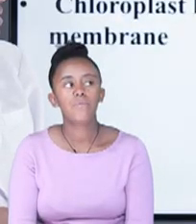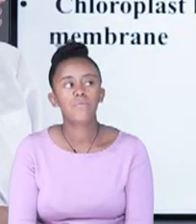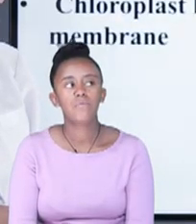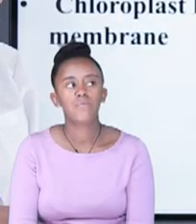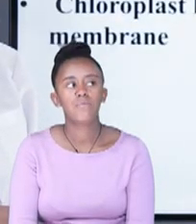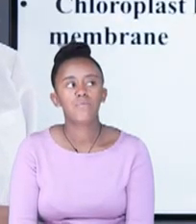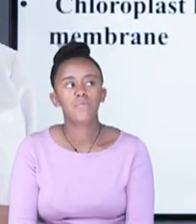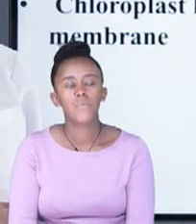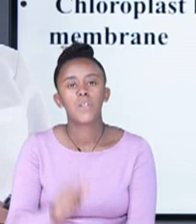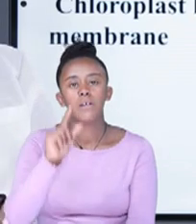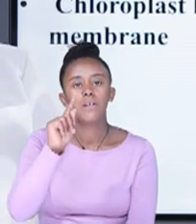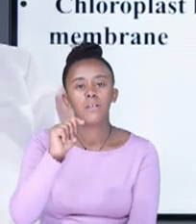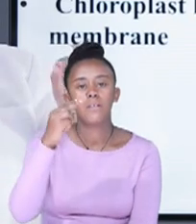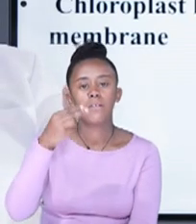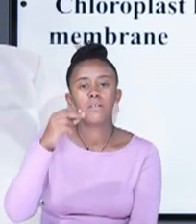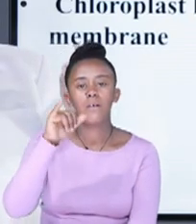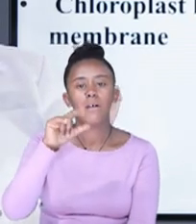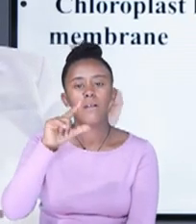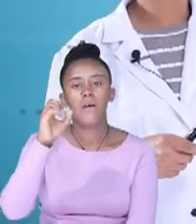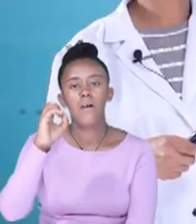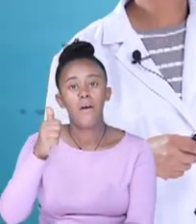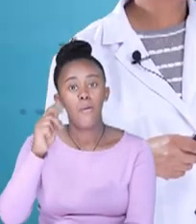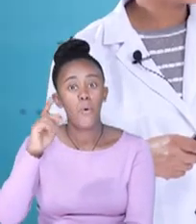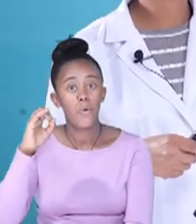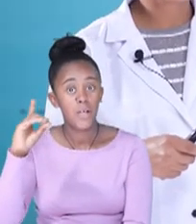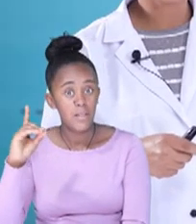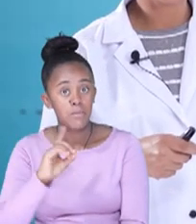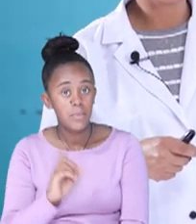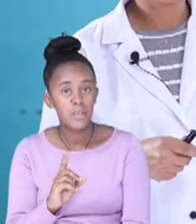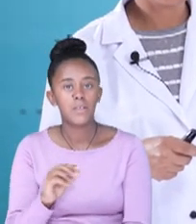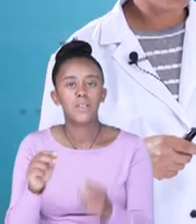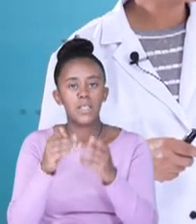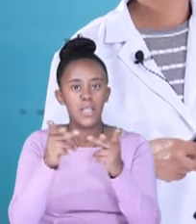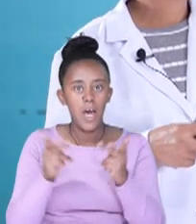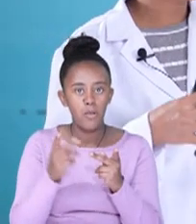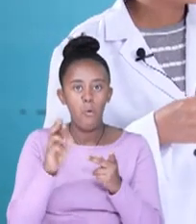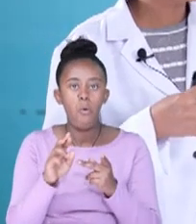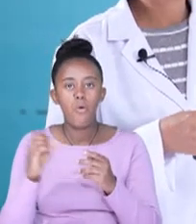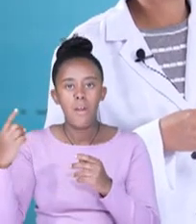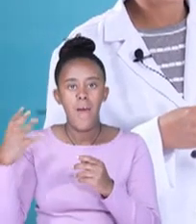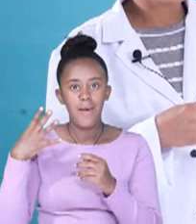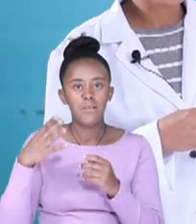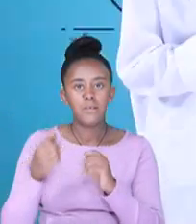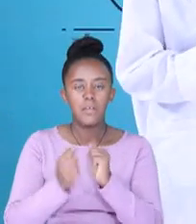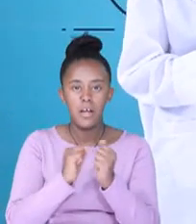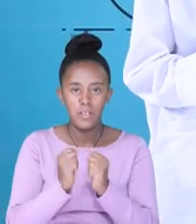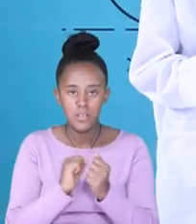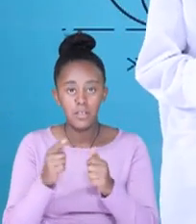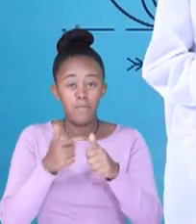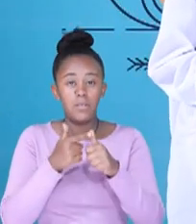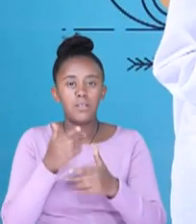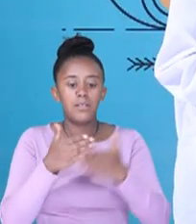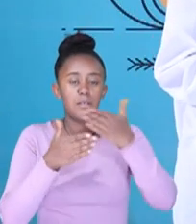membranes. These thylakoids are site of light reaction, or the first step of